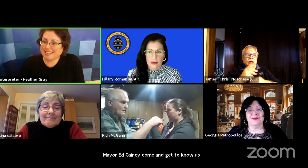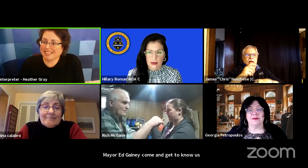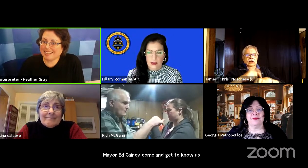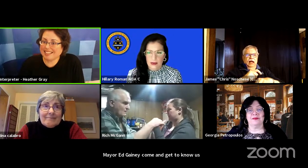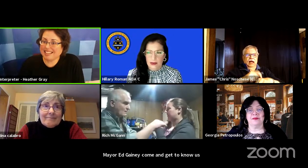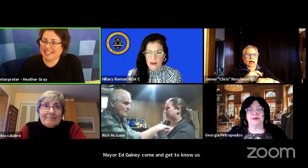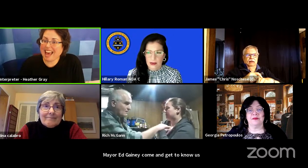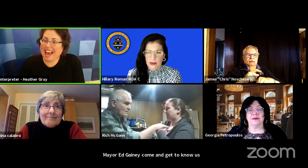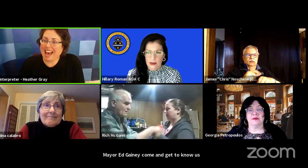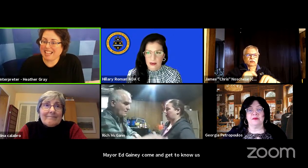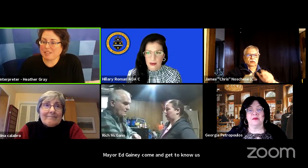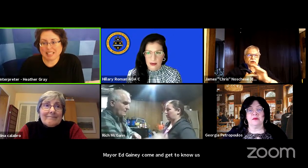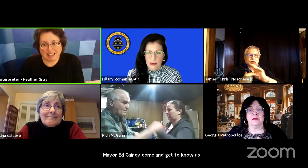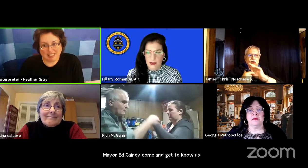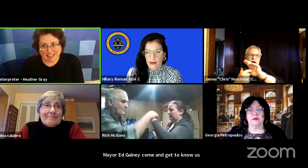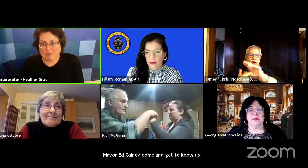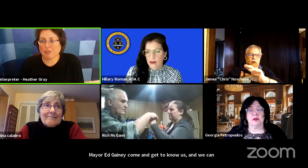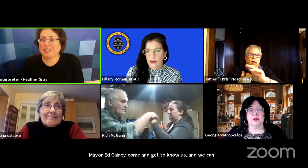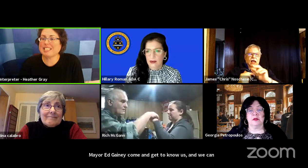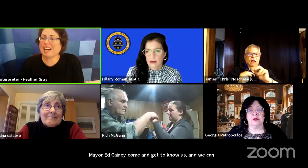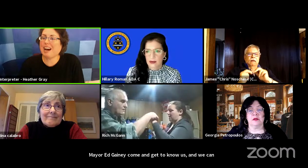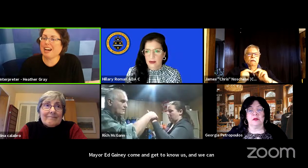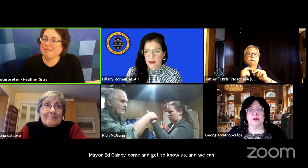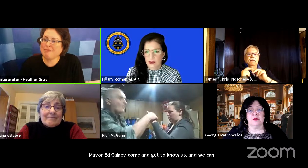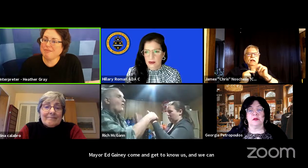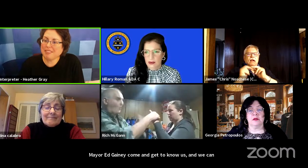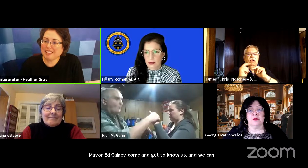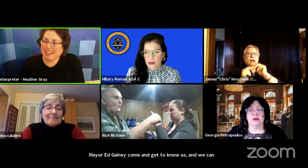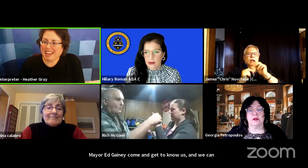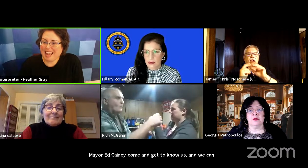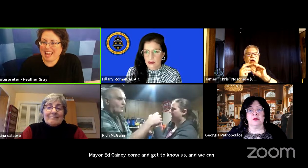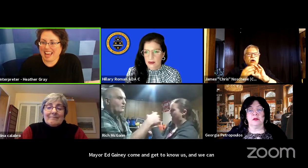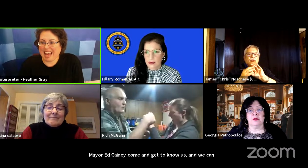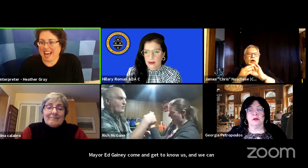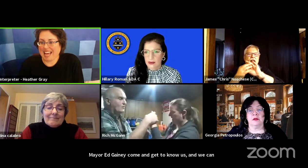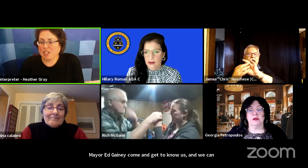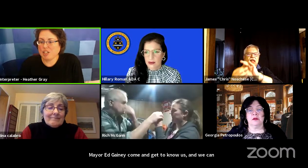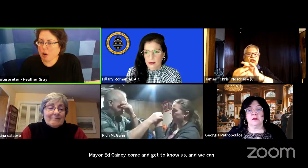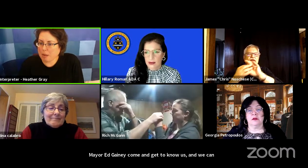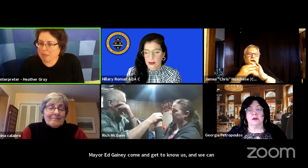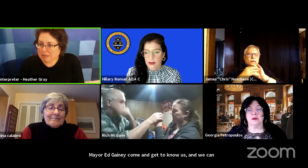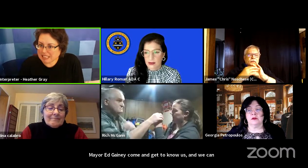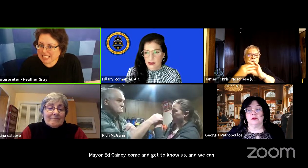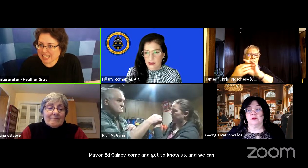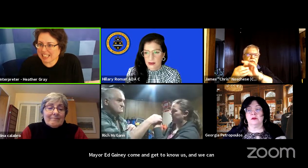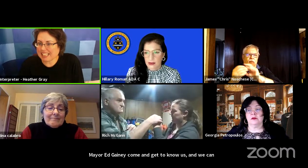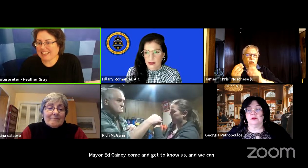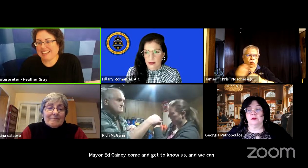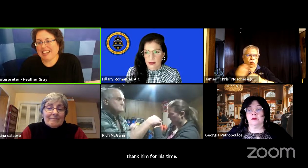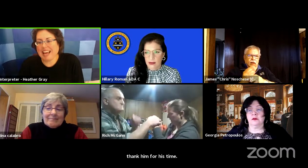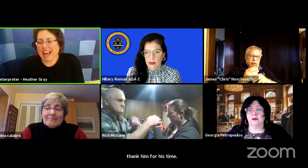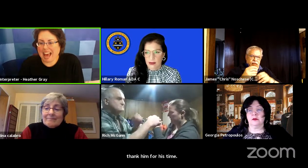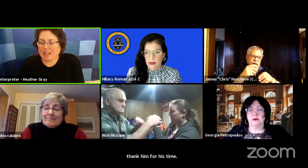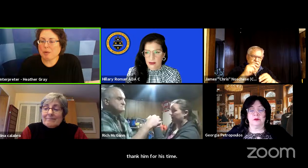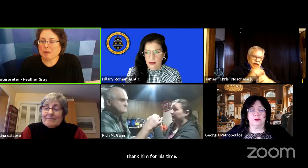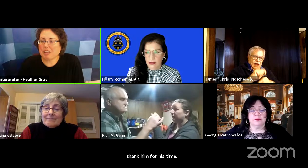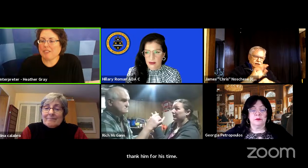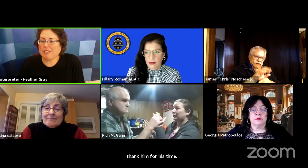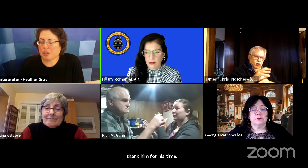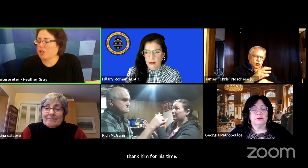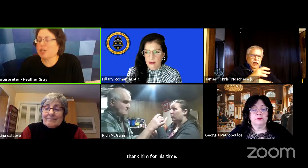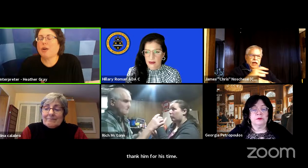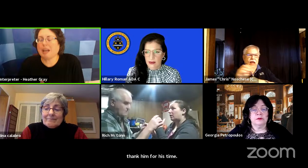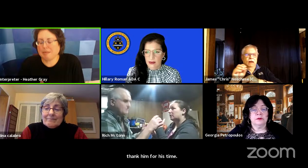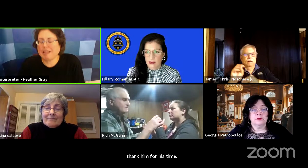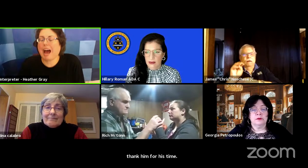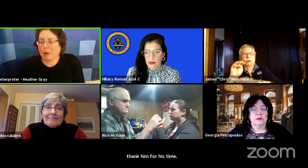us, and we can thank him for his time and show him the building. And we would love